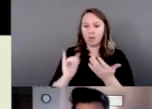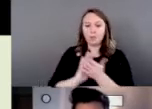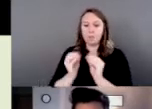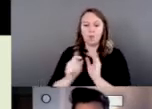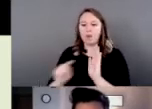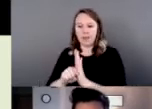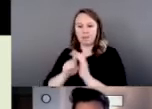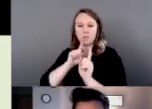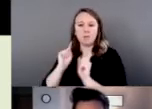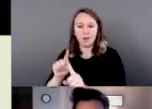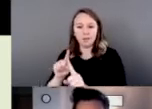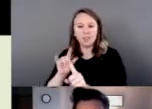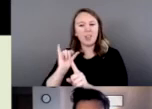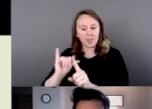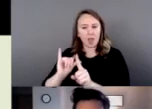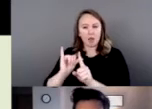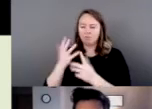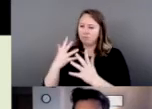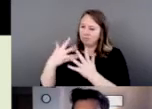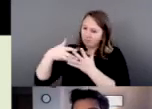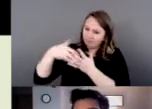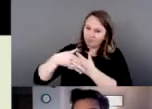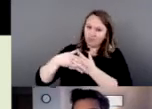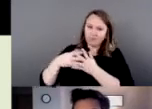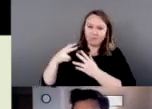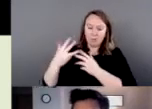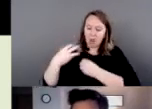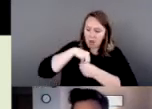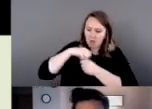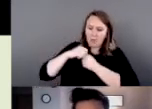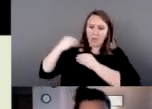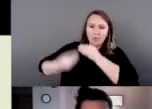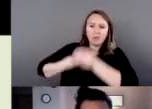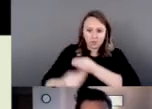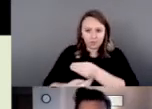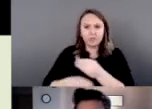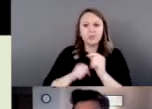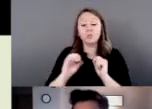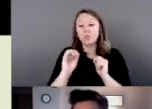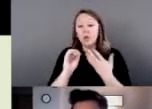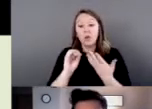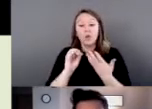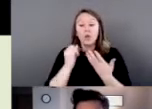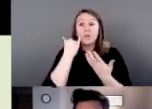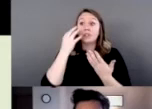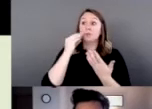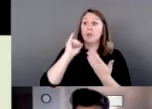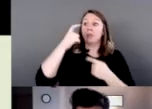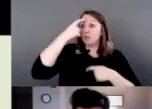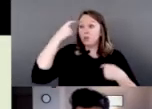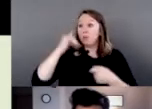or stress, we turn to negative, like coping, like it could be alcohol,